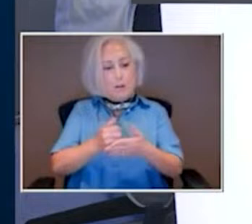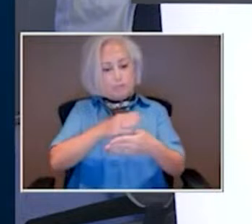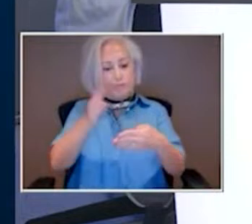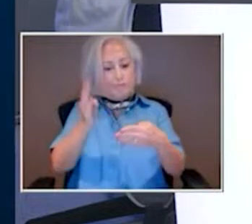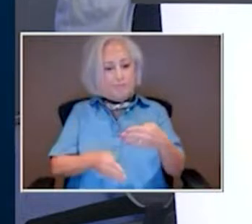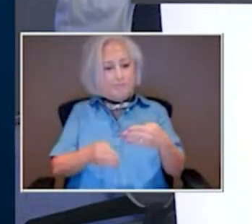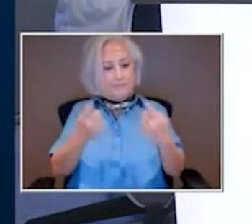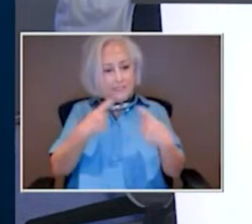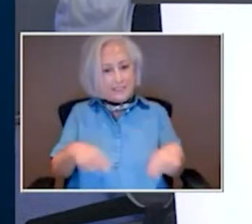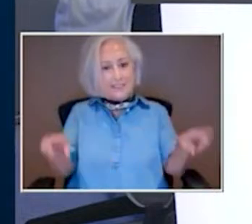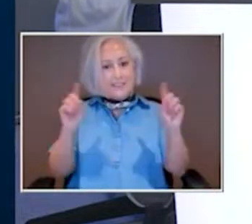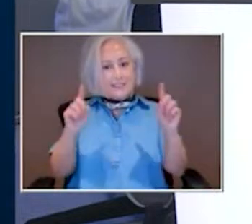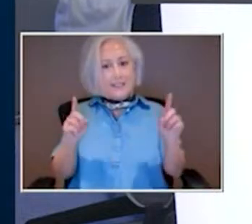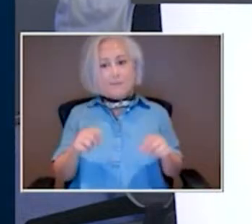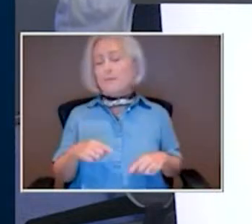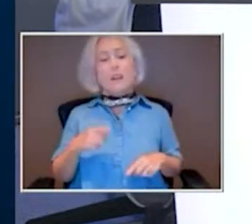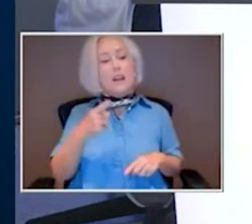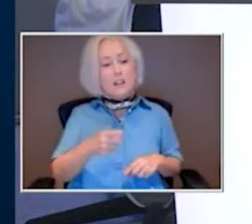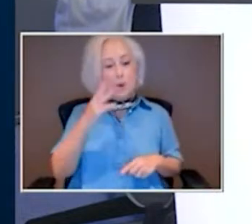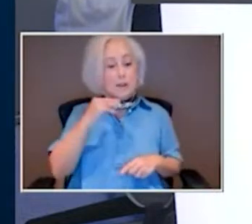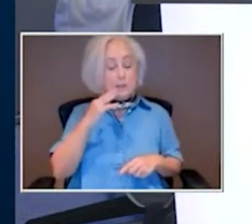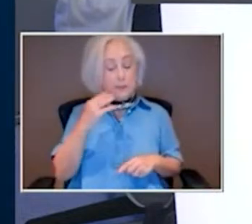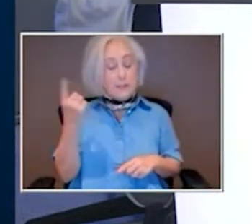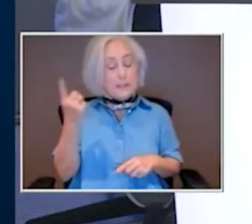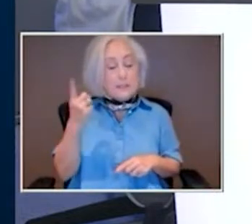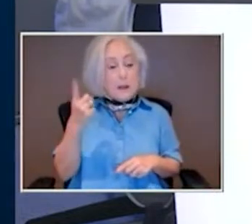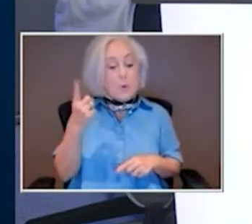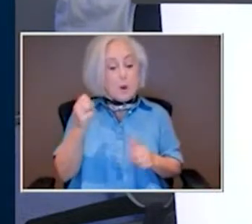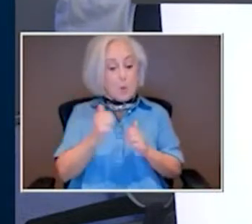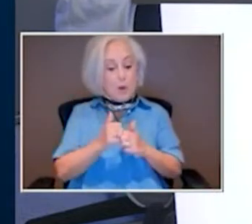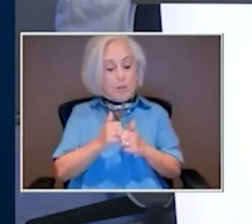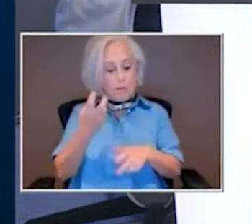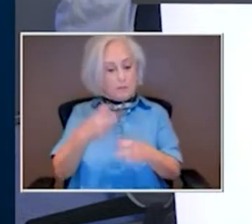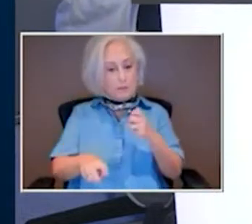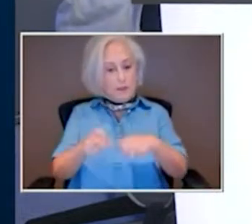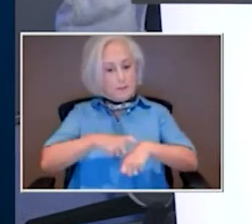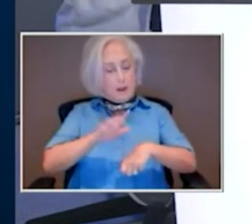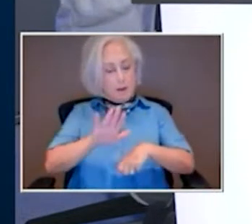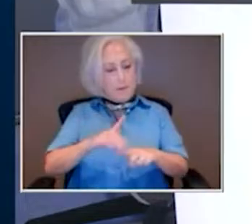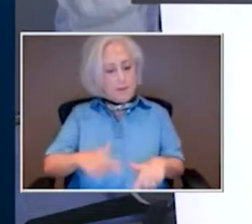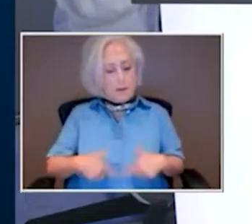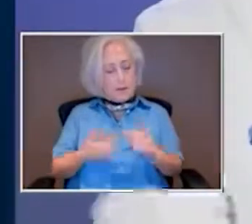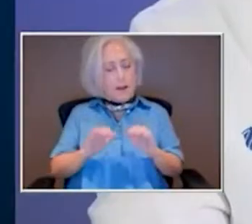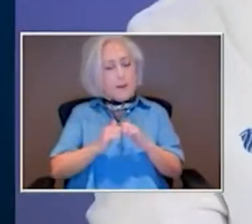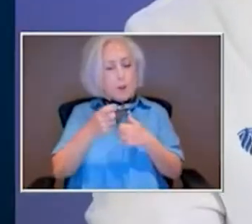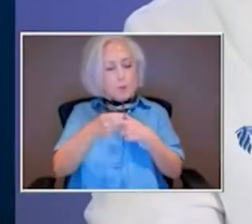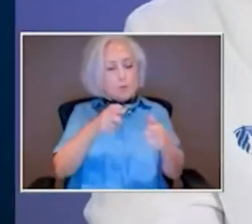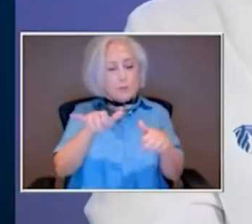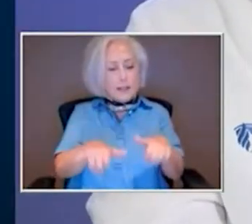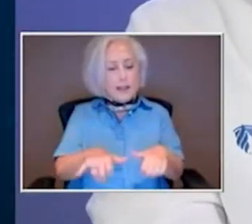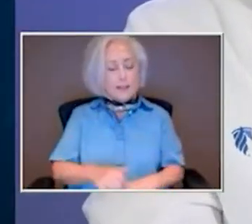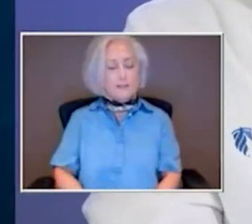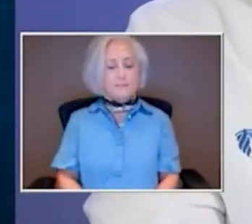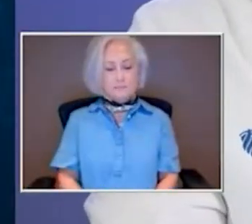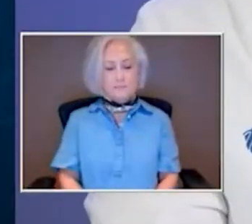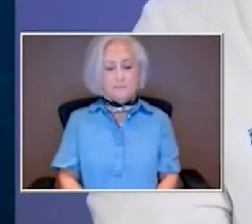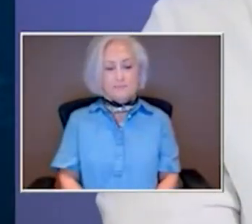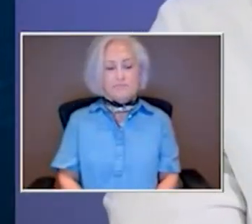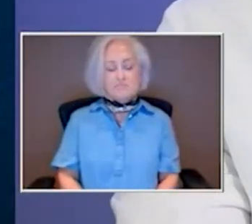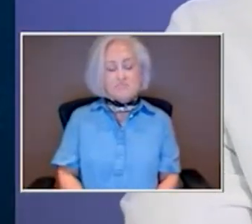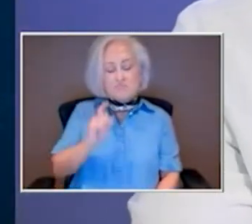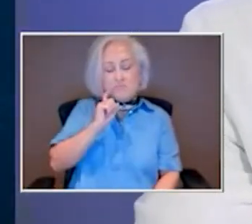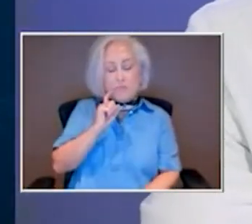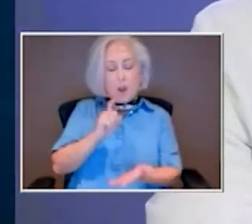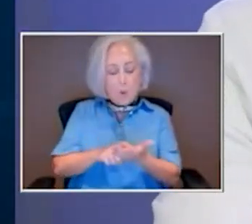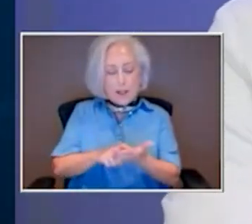in a really tough time for them. So how do you handle that personal approach with somebody? Just No, I recognize that